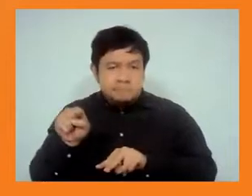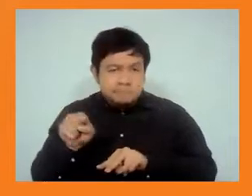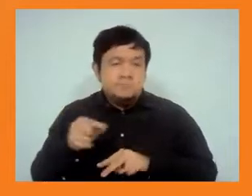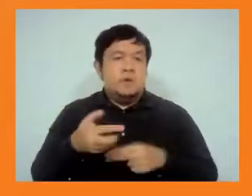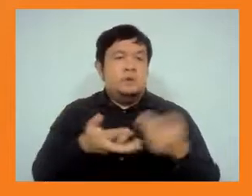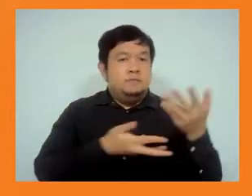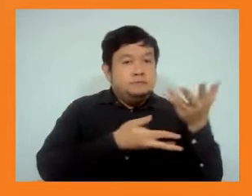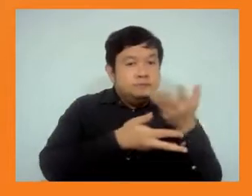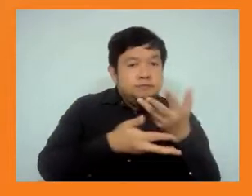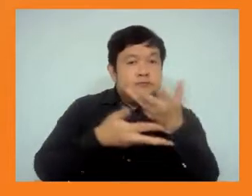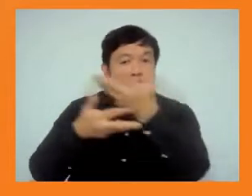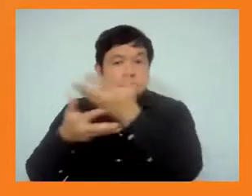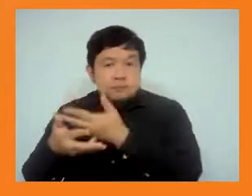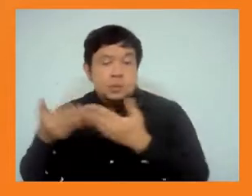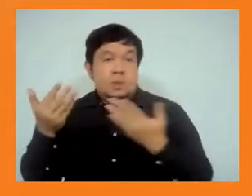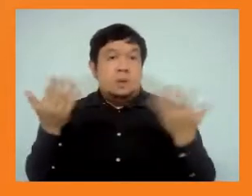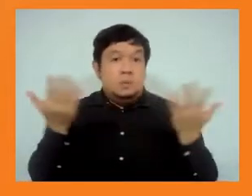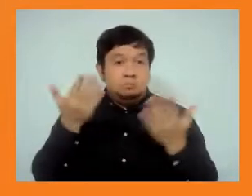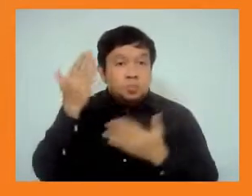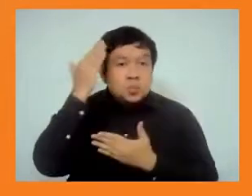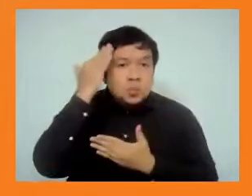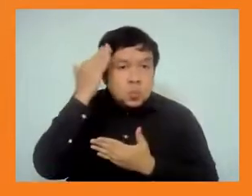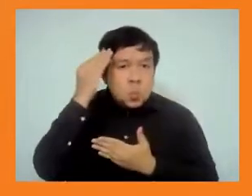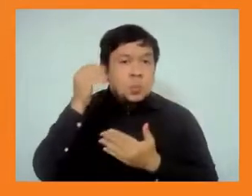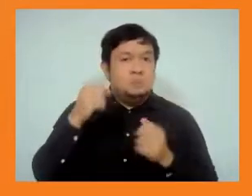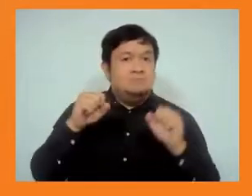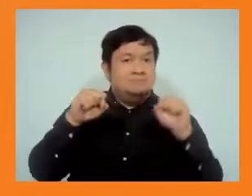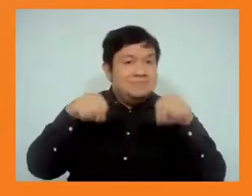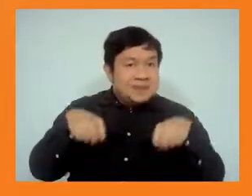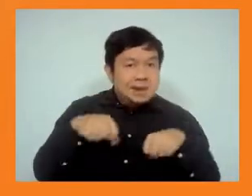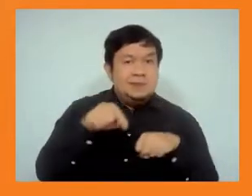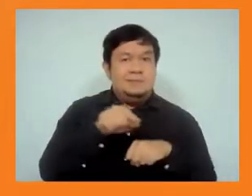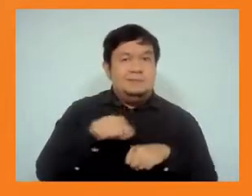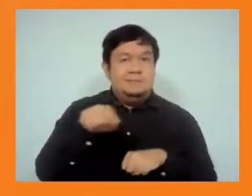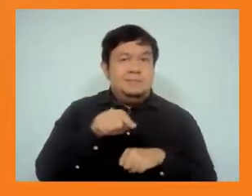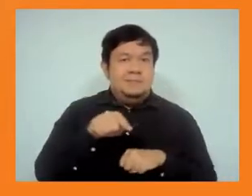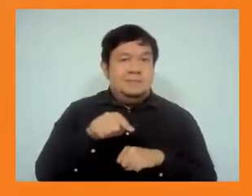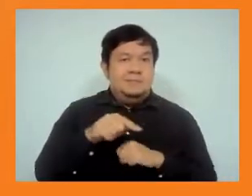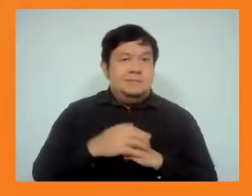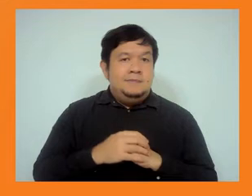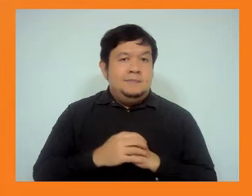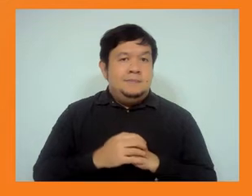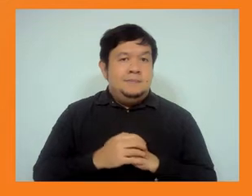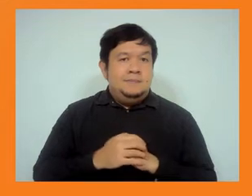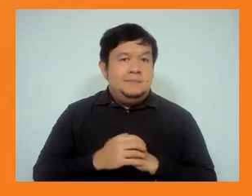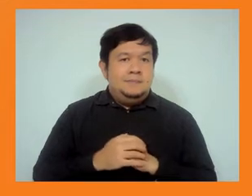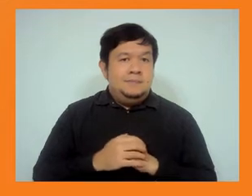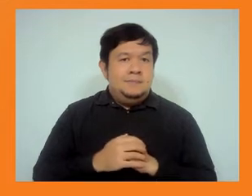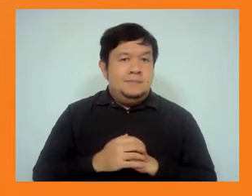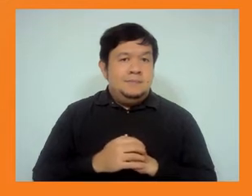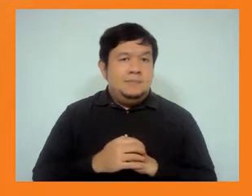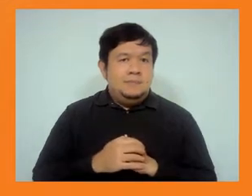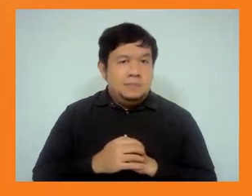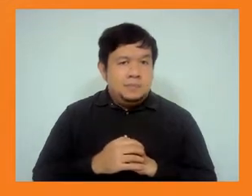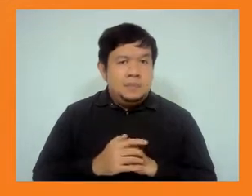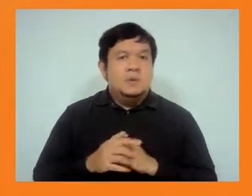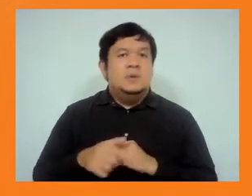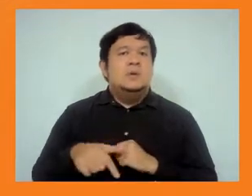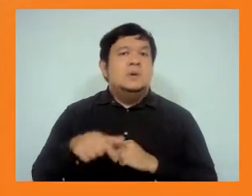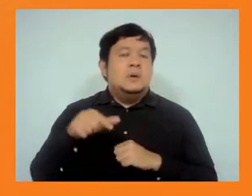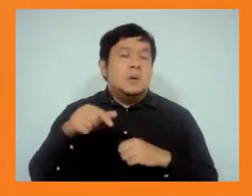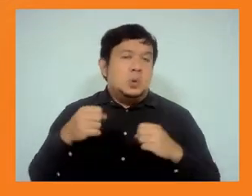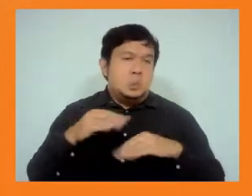participants watching this. We want to address all of those questions. So for the sake of time, Bruce, I think all of them are geared